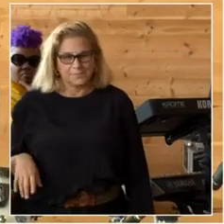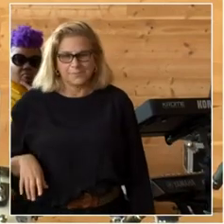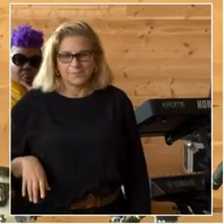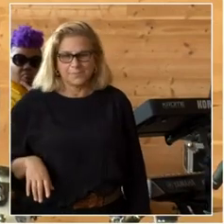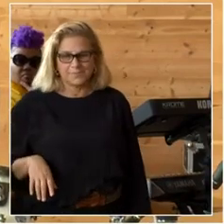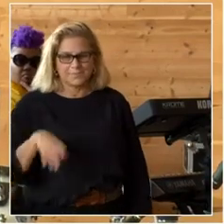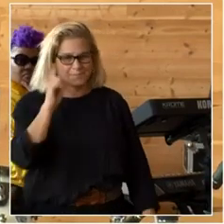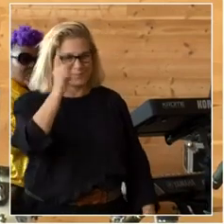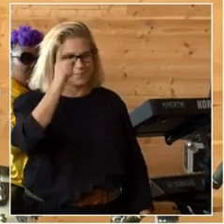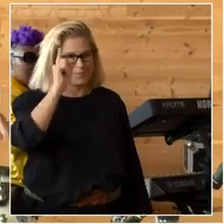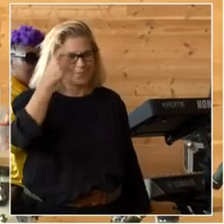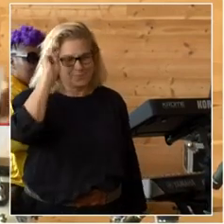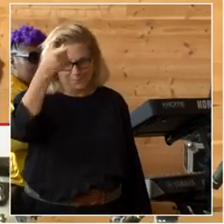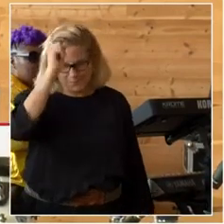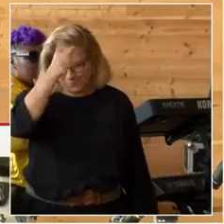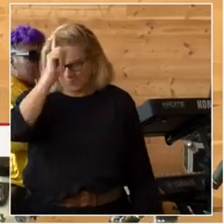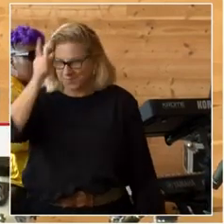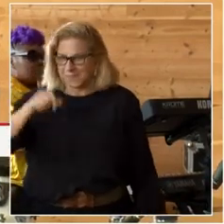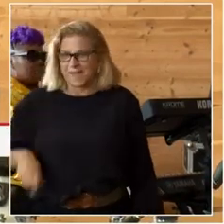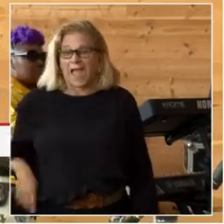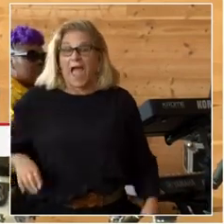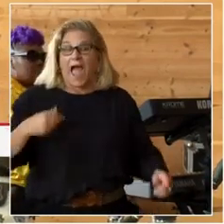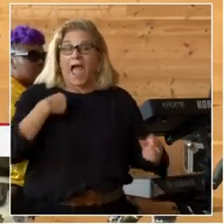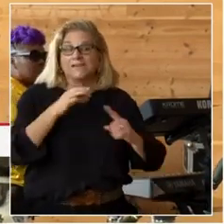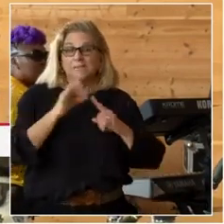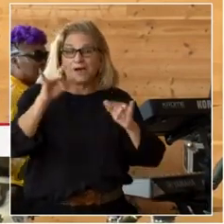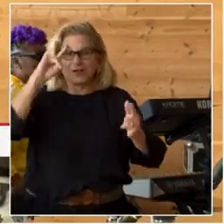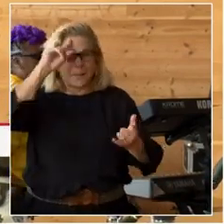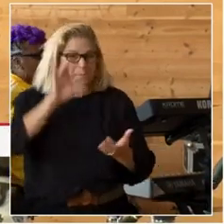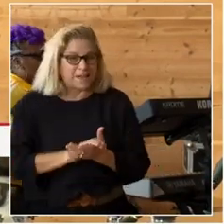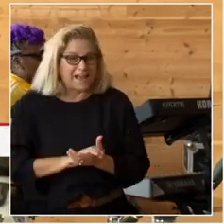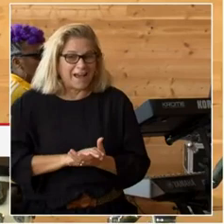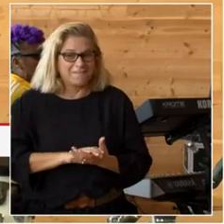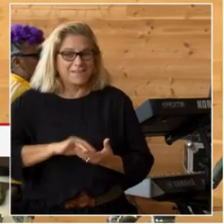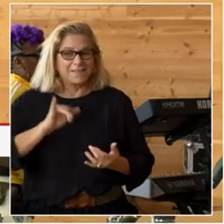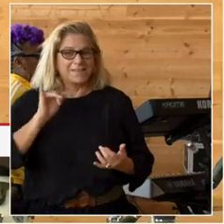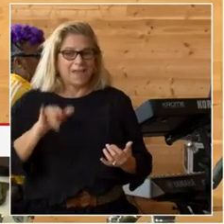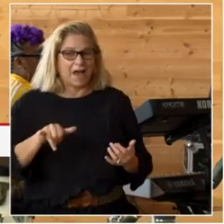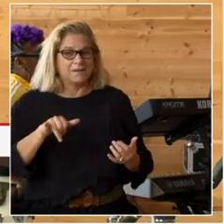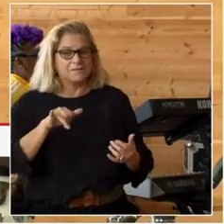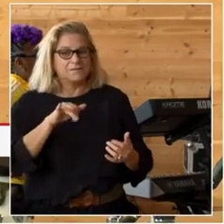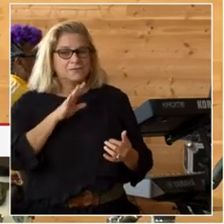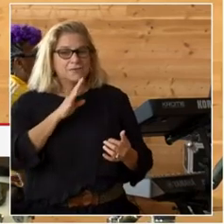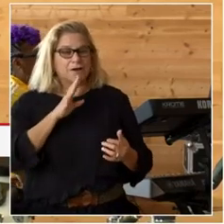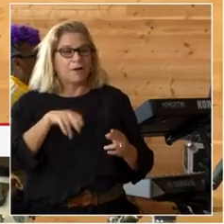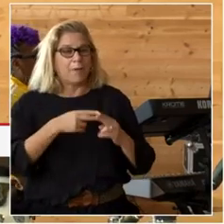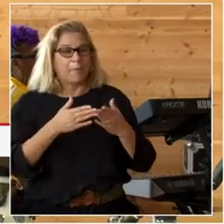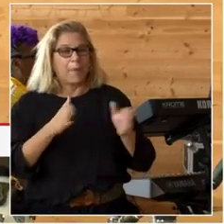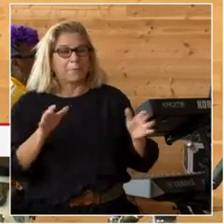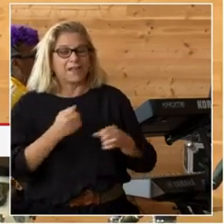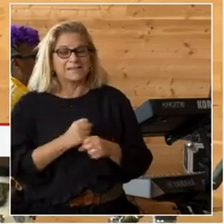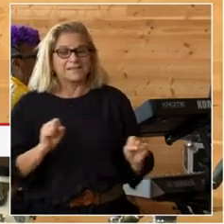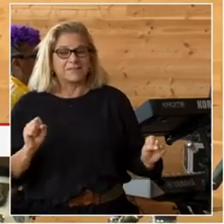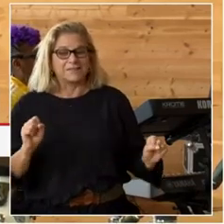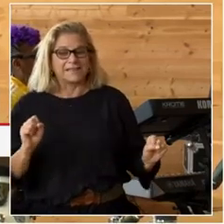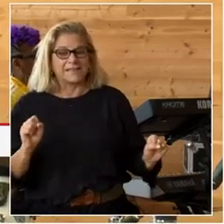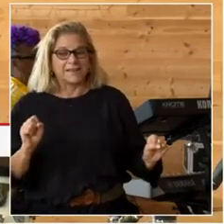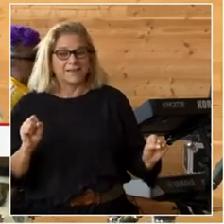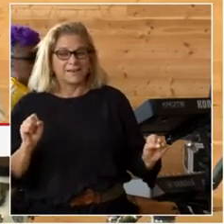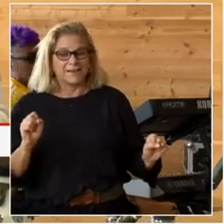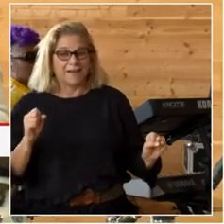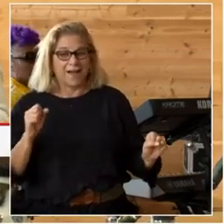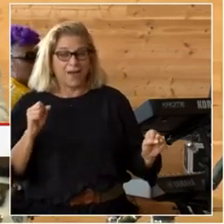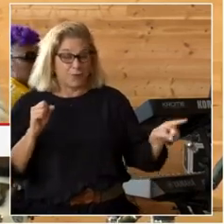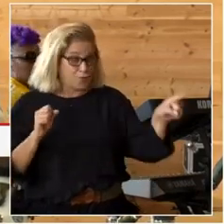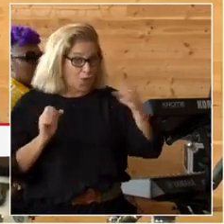And I especially believe that when it comes to public safety. And I hope that you